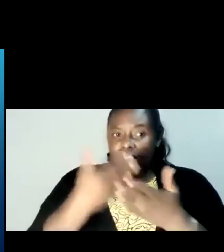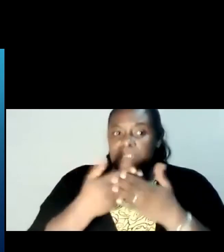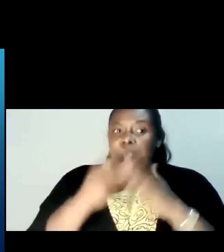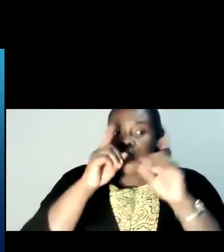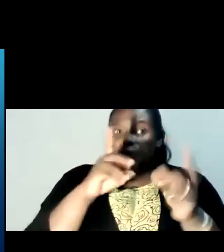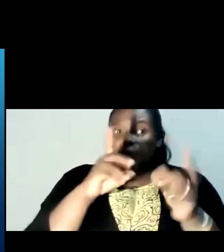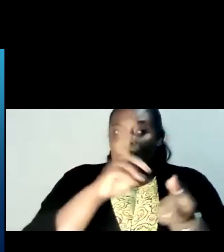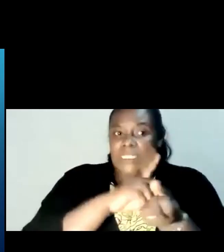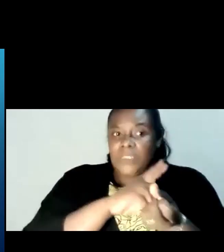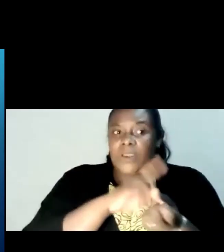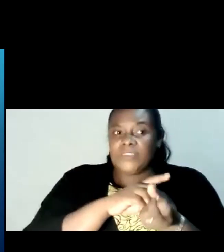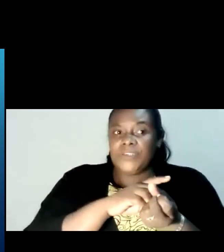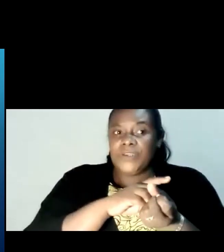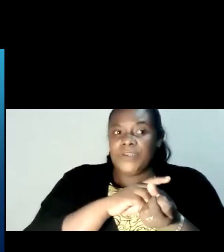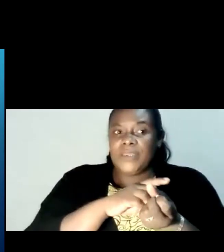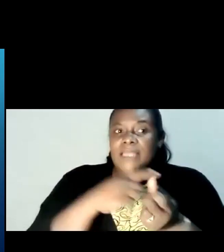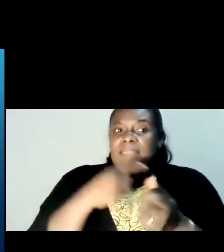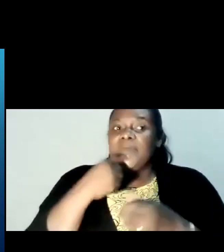Okay.